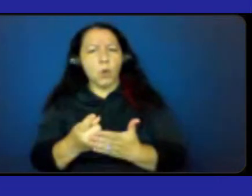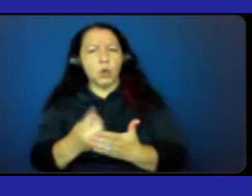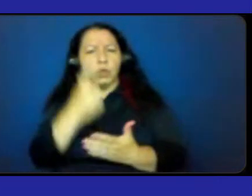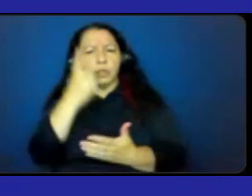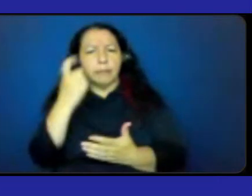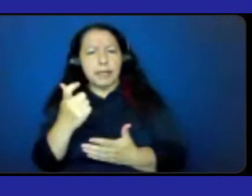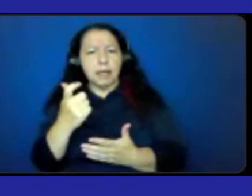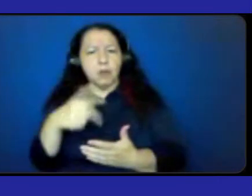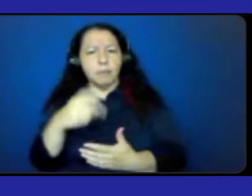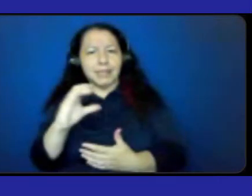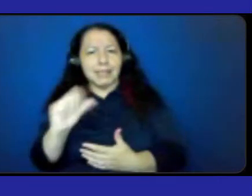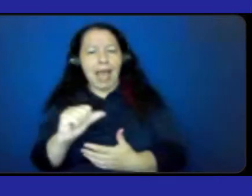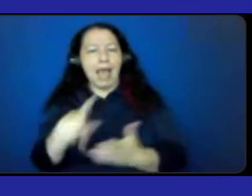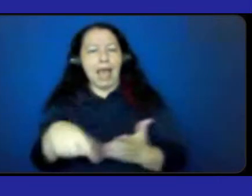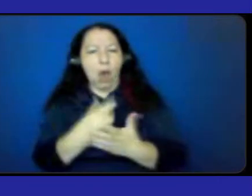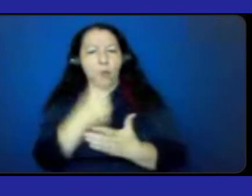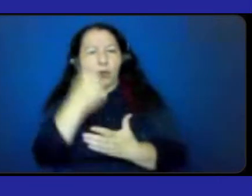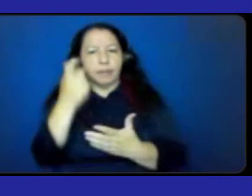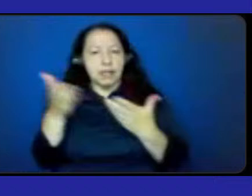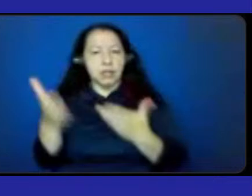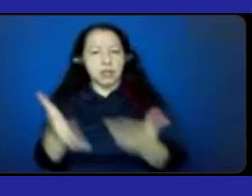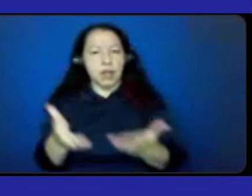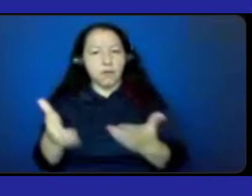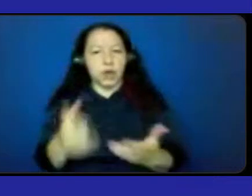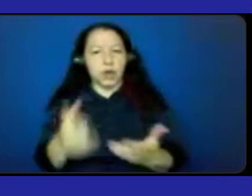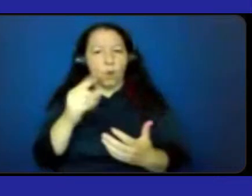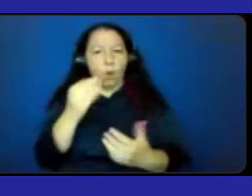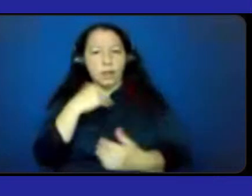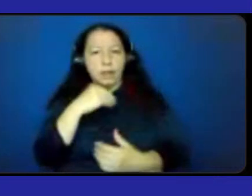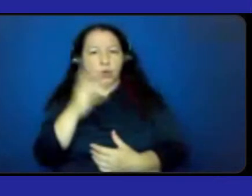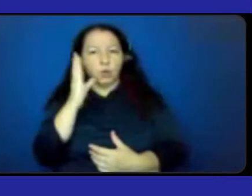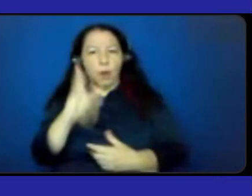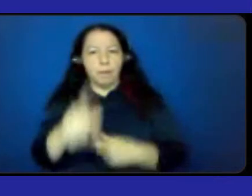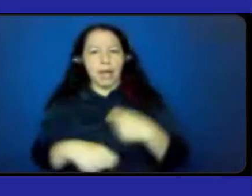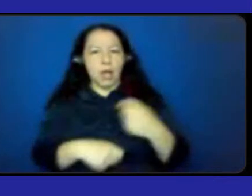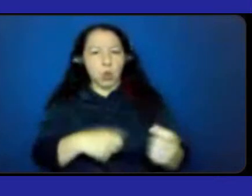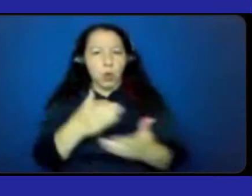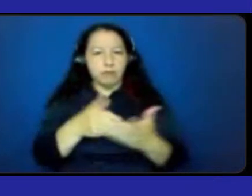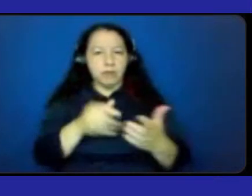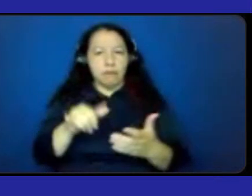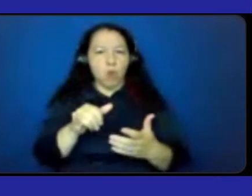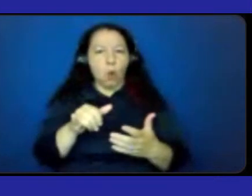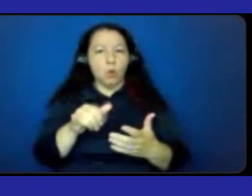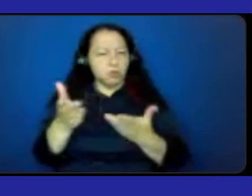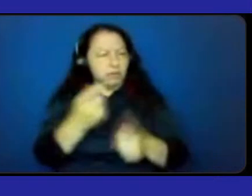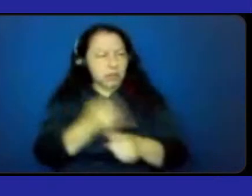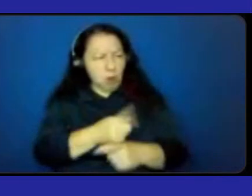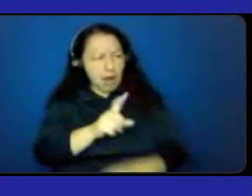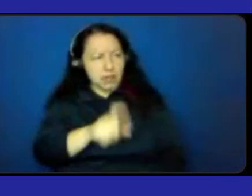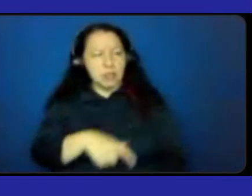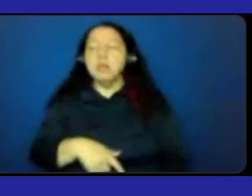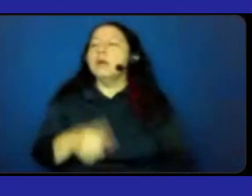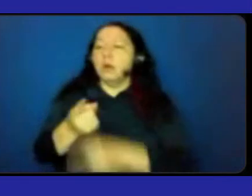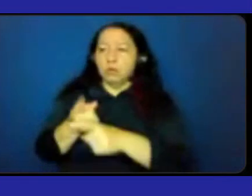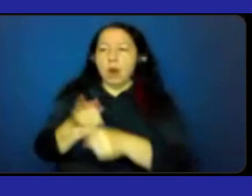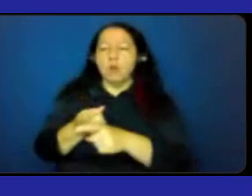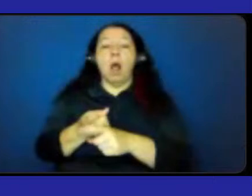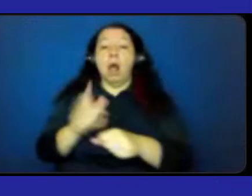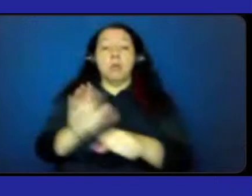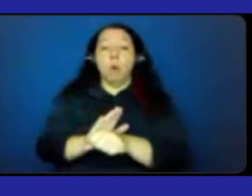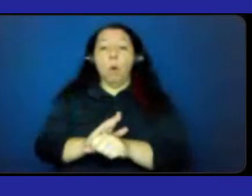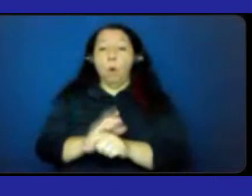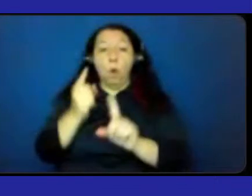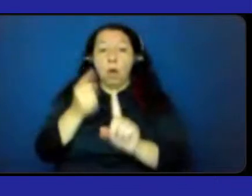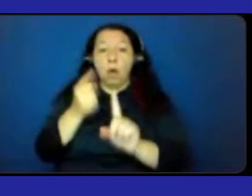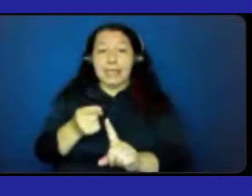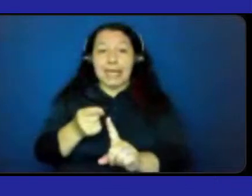because the delivery of the meals will actually be in lieu of some of those services. Exactly. Is that right? The whole idea is